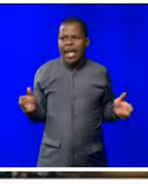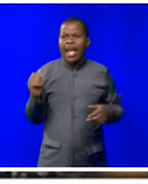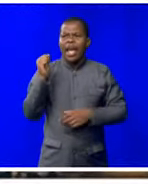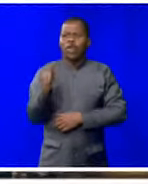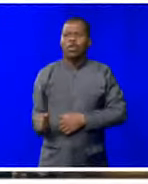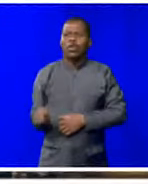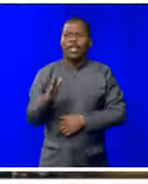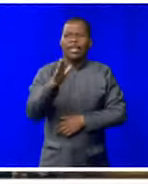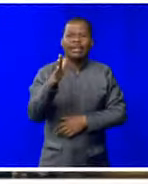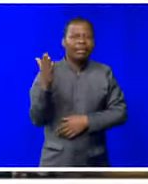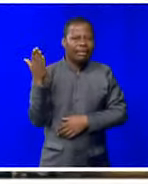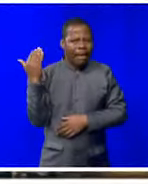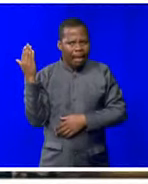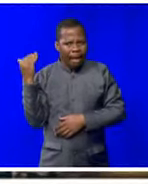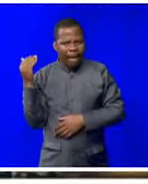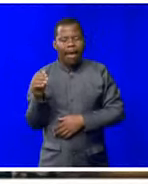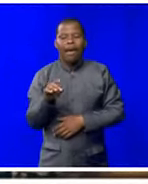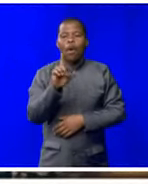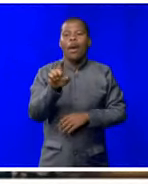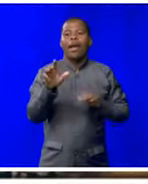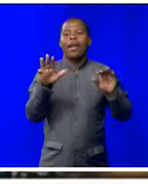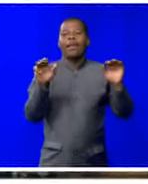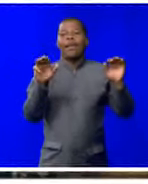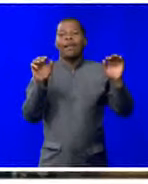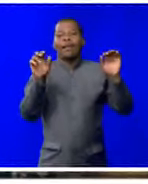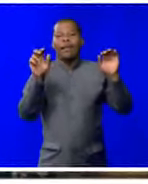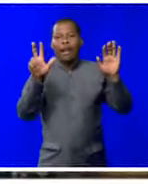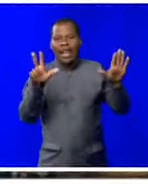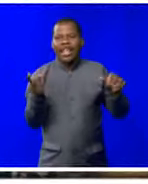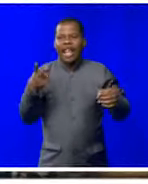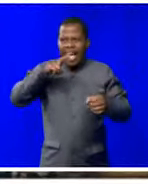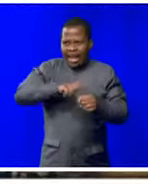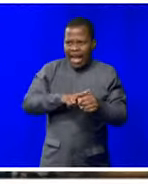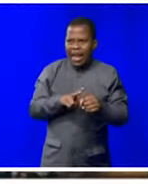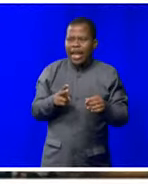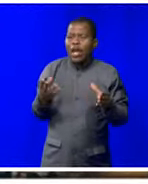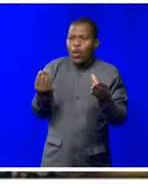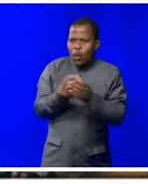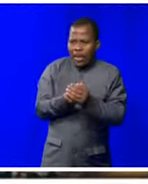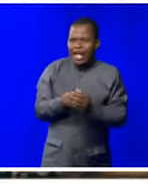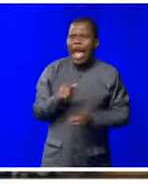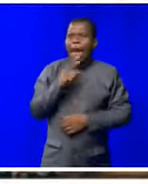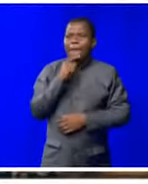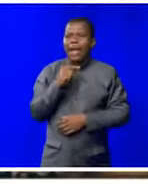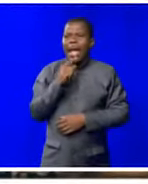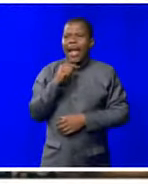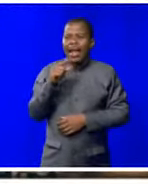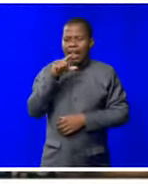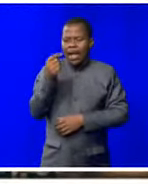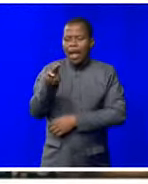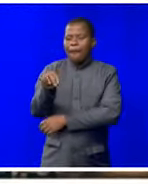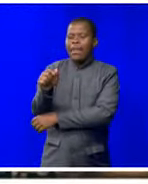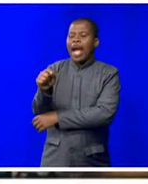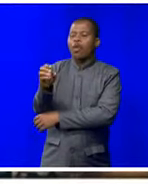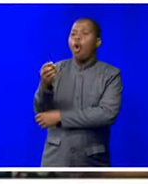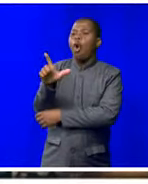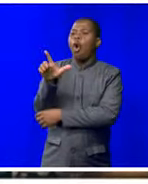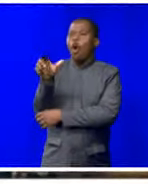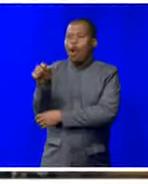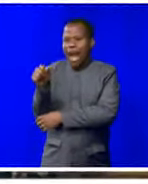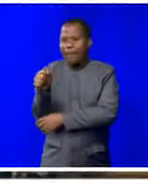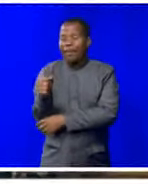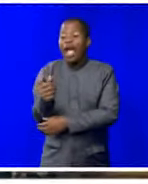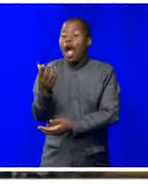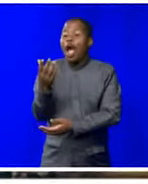between Shongwe and the deceased Joseph Matola from Mozambique, a child, was born. In the year 1998, Shongwe was